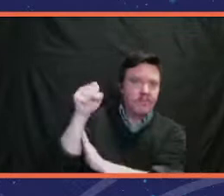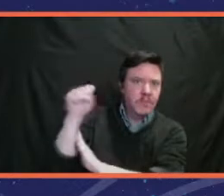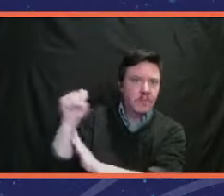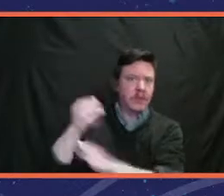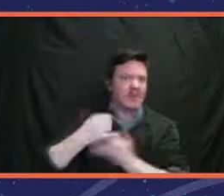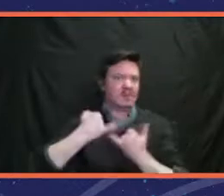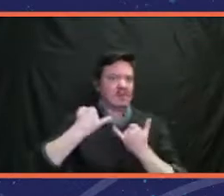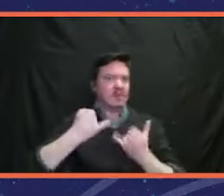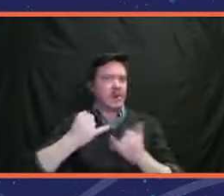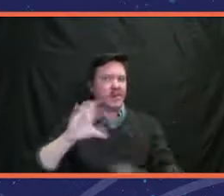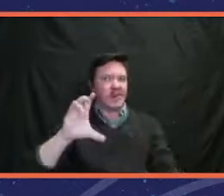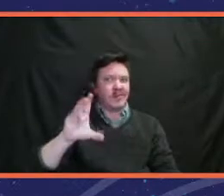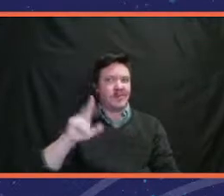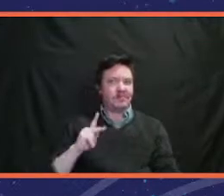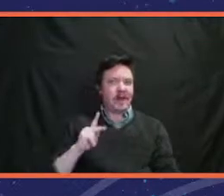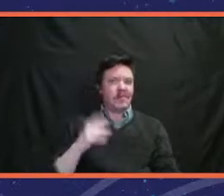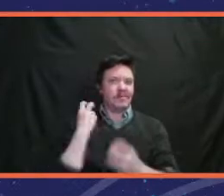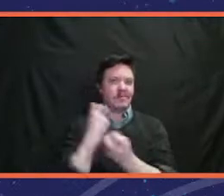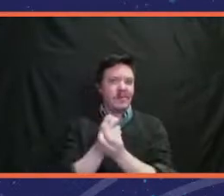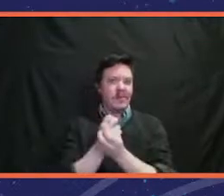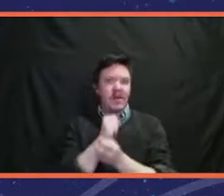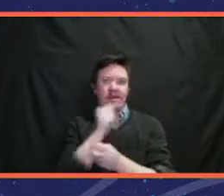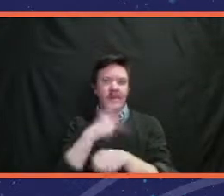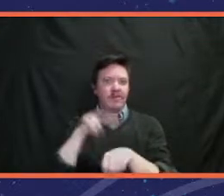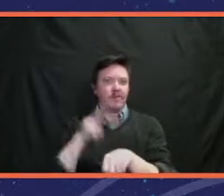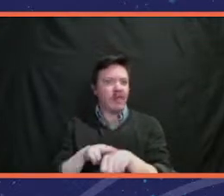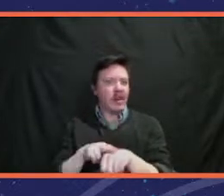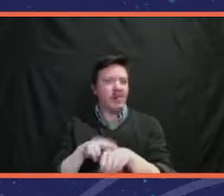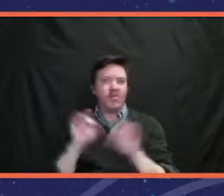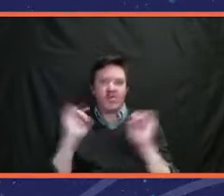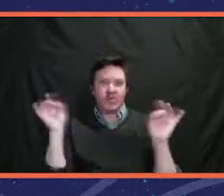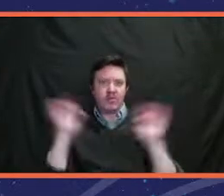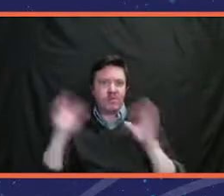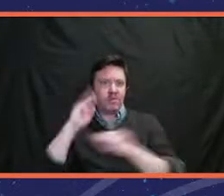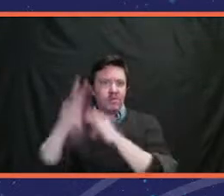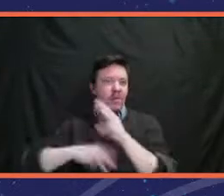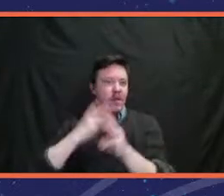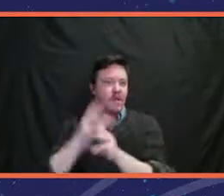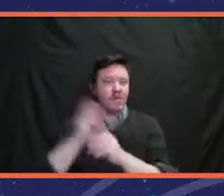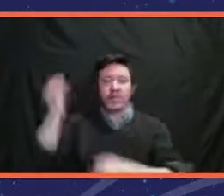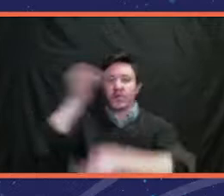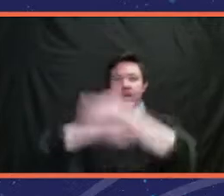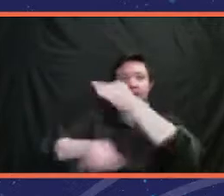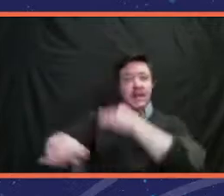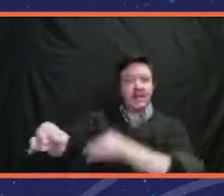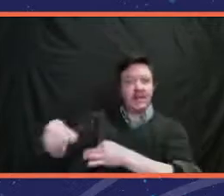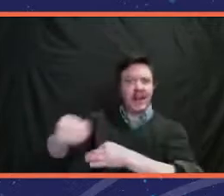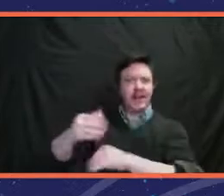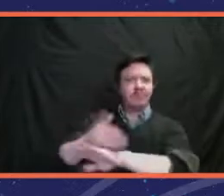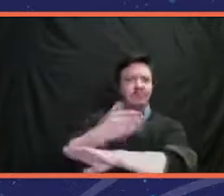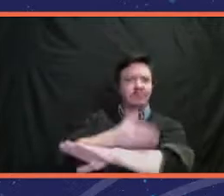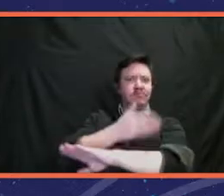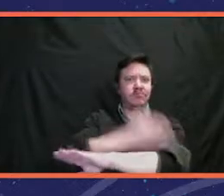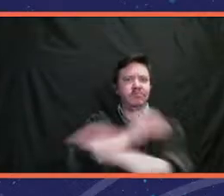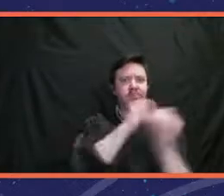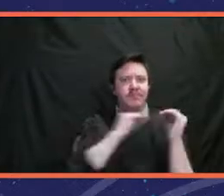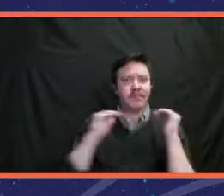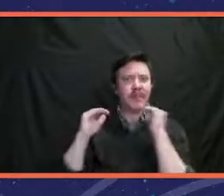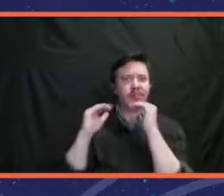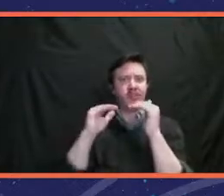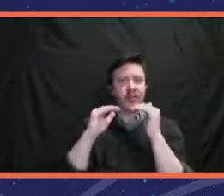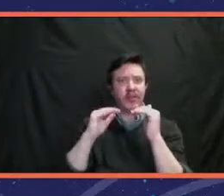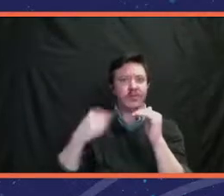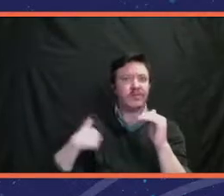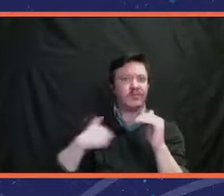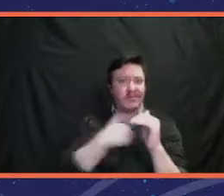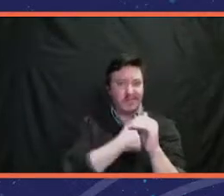normal, and instead continue to build a just transition and a just recovery from the detrimental impacts of this pandemic of racial climate